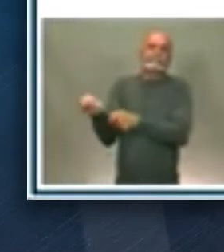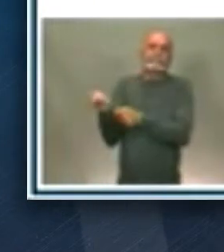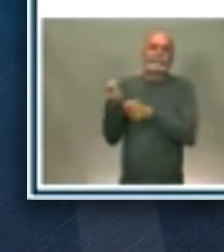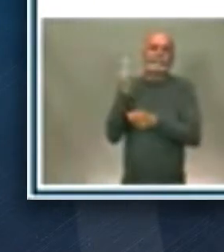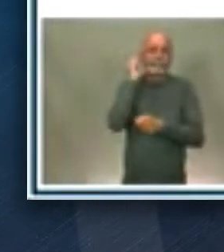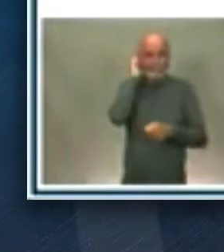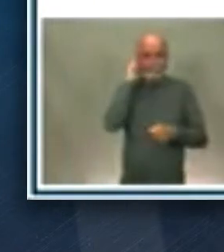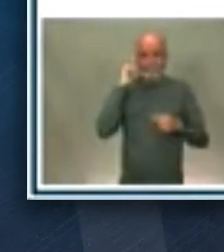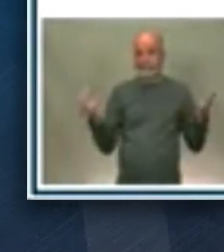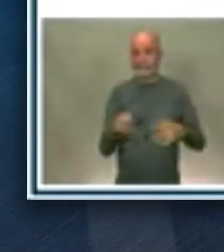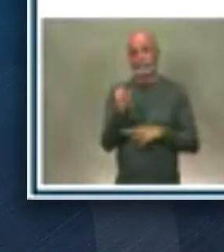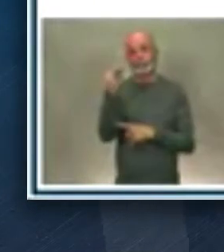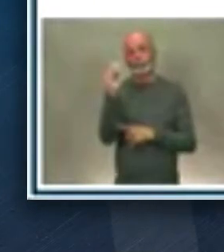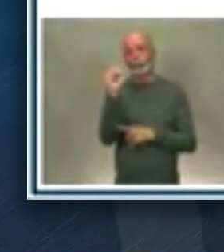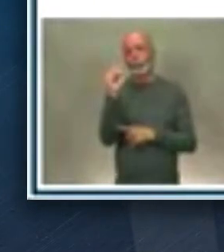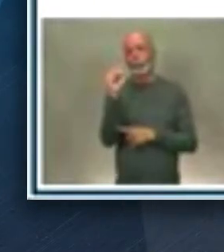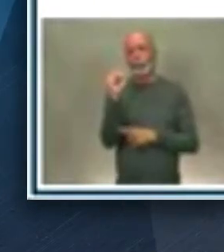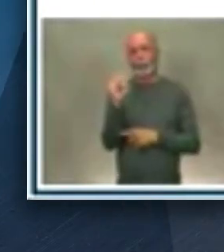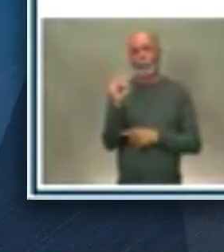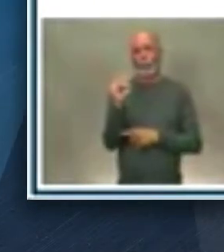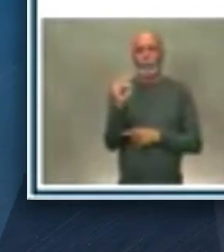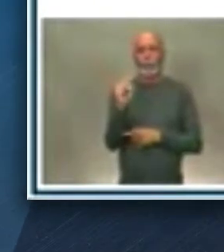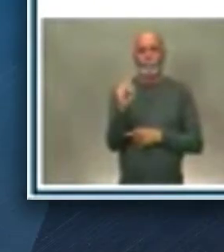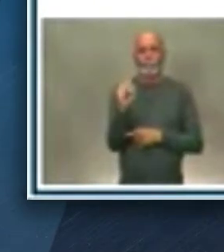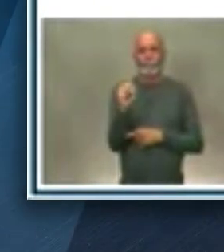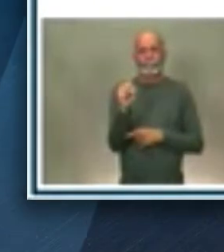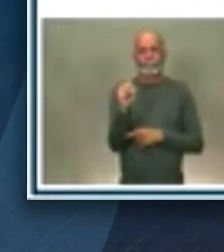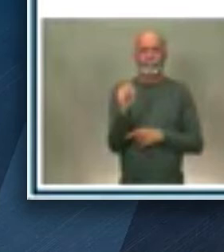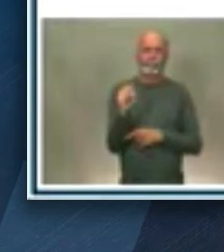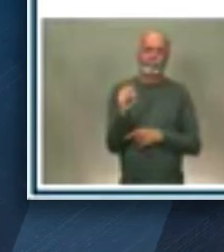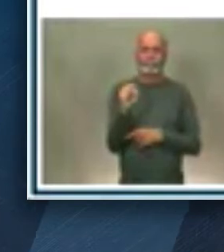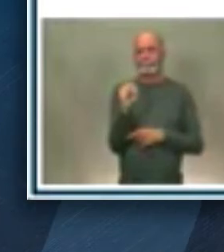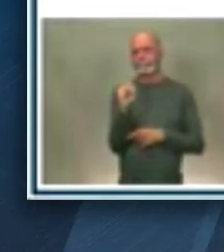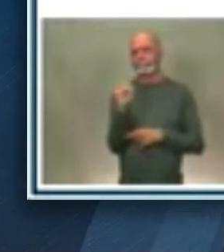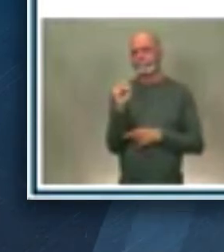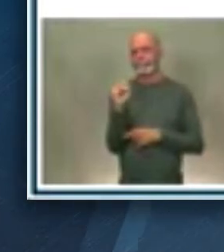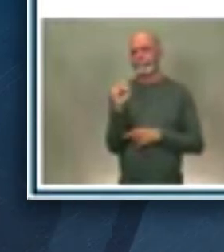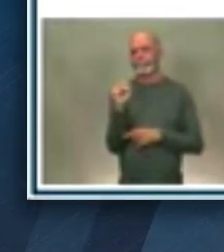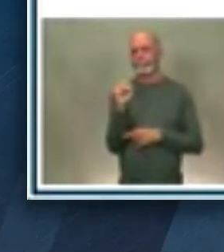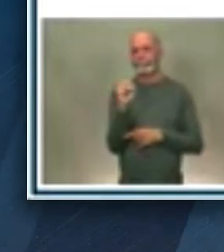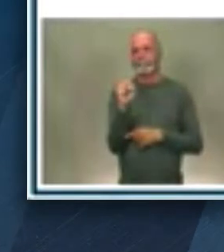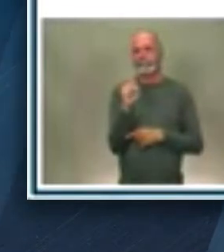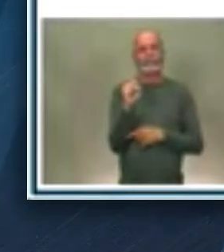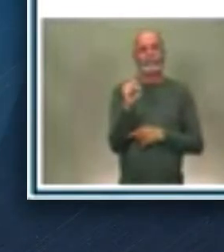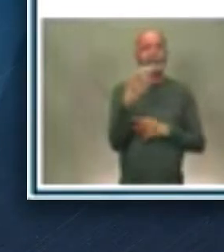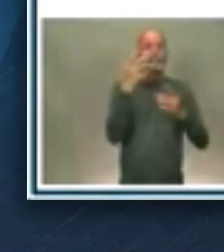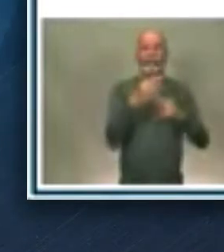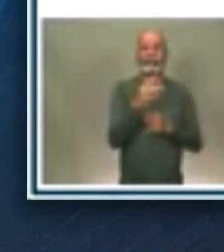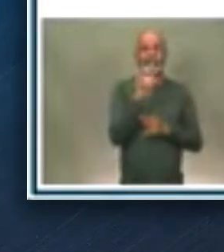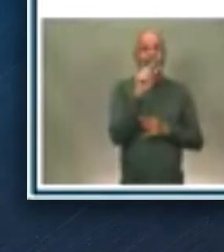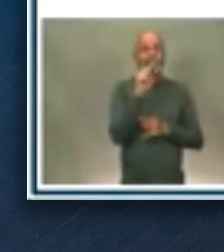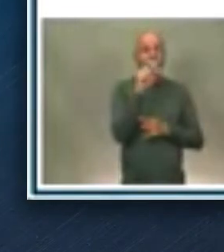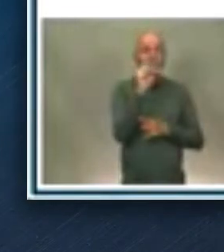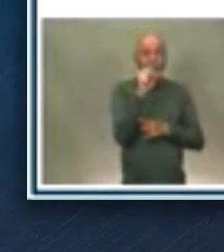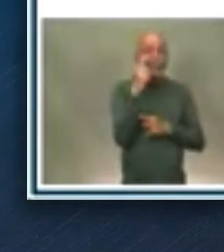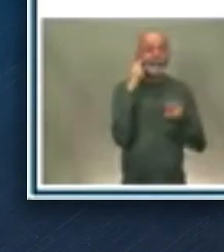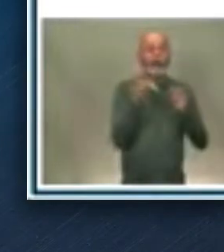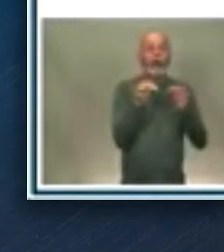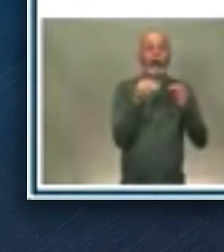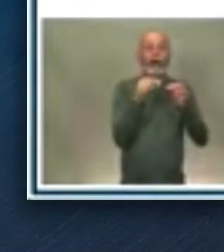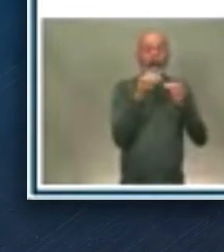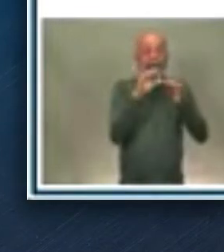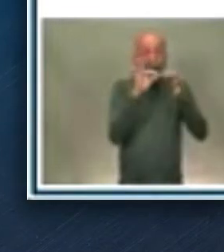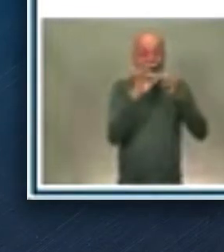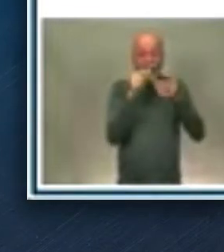can't convince ourselves that a couple sentences or a soundbite solve problems. We are more interested in actually getting to the root cause. So the solution